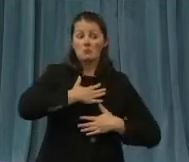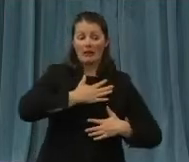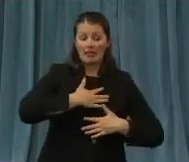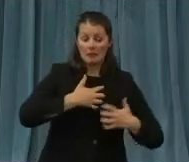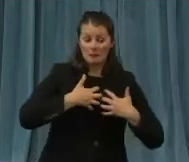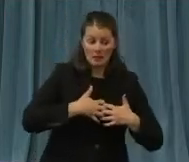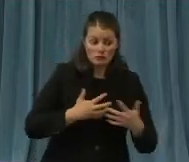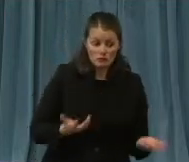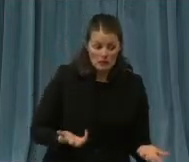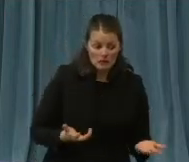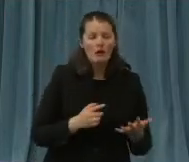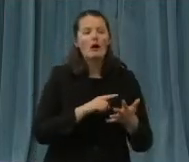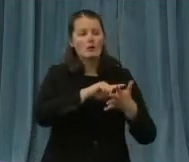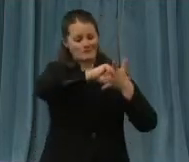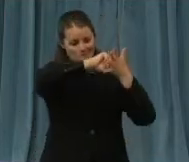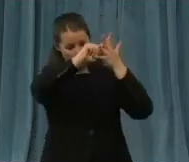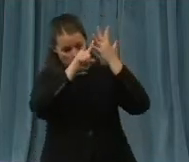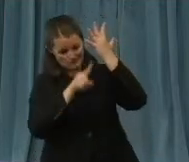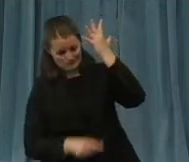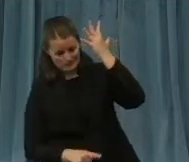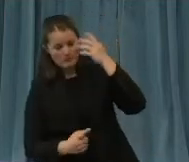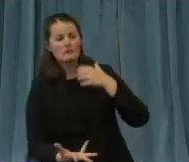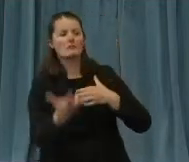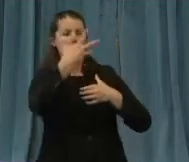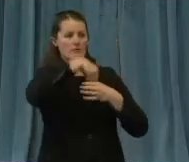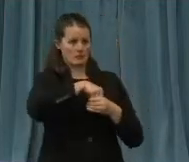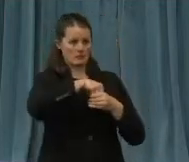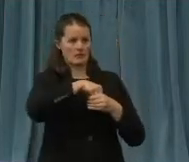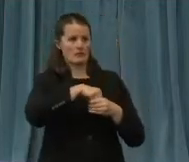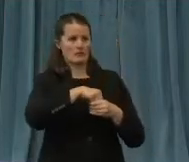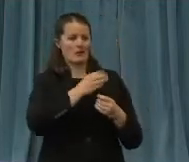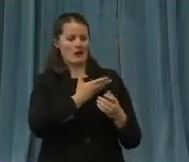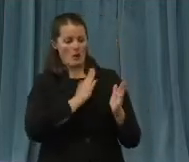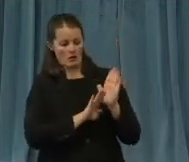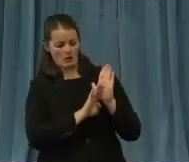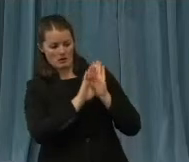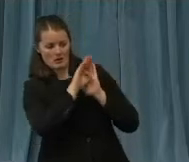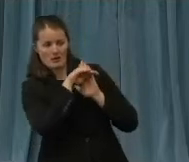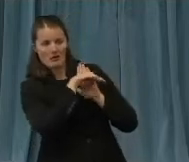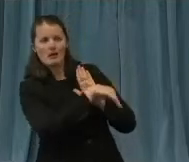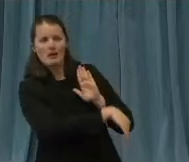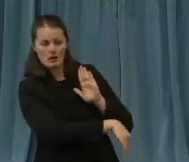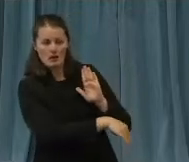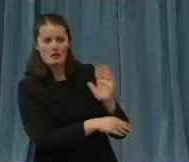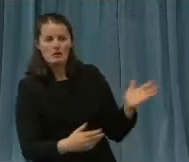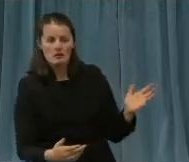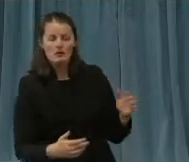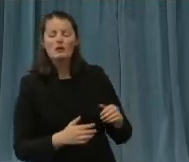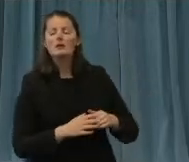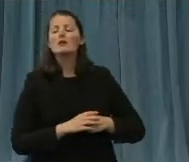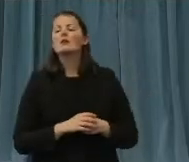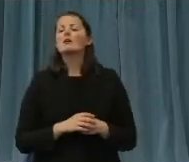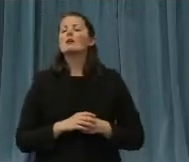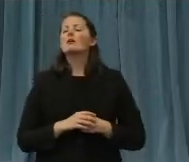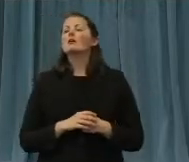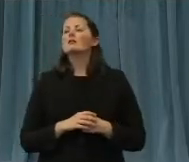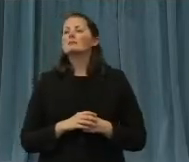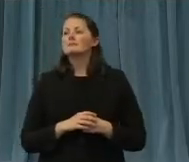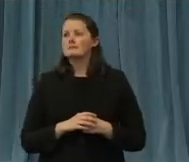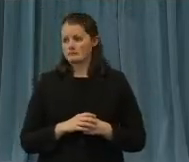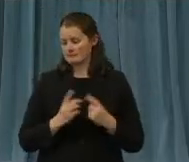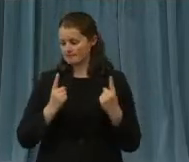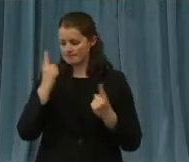metric, it's an array of metrics that we need to look in combination with each other in order to take into effect testing